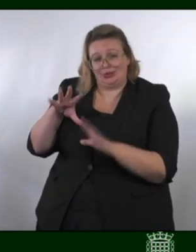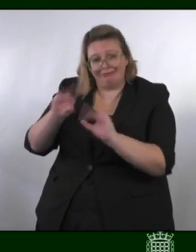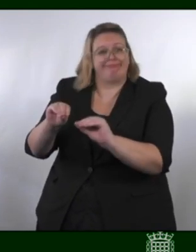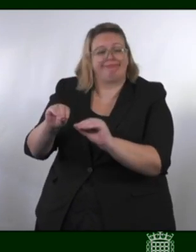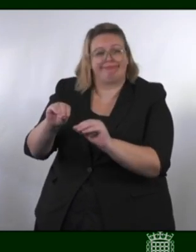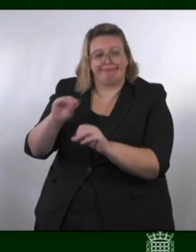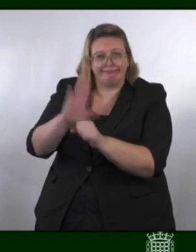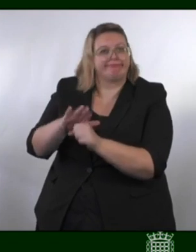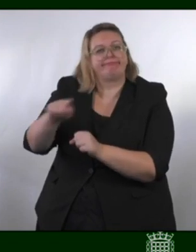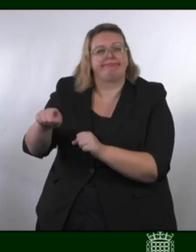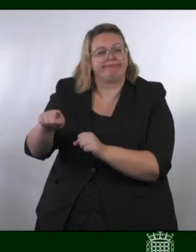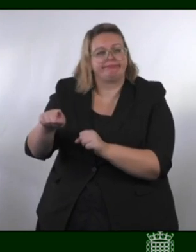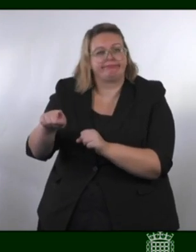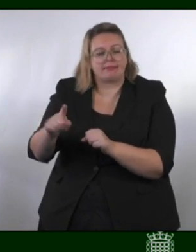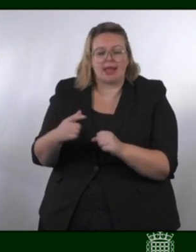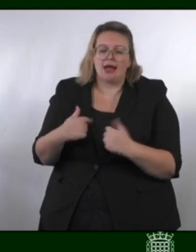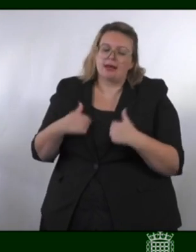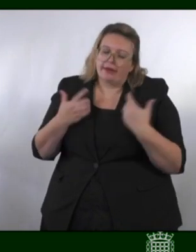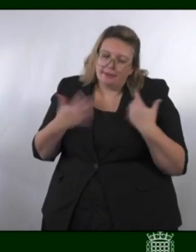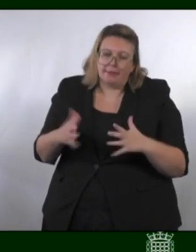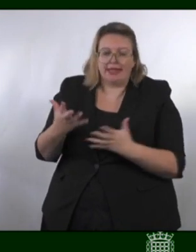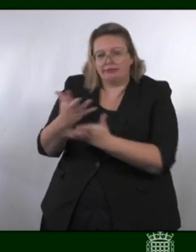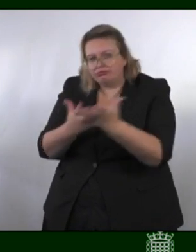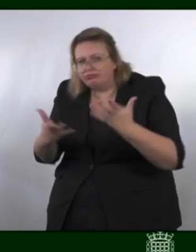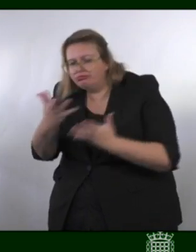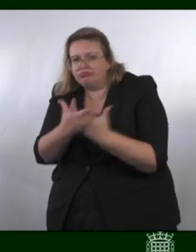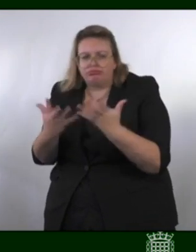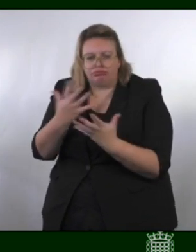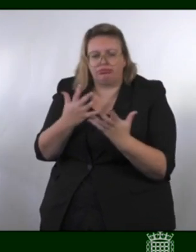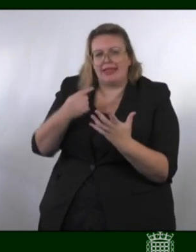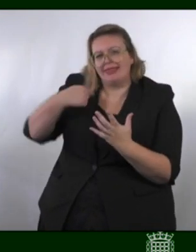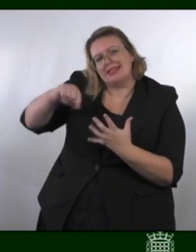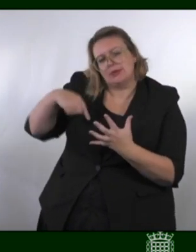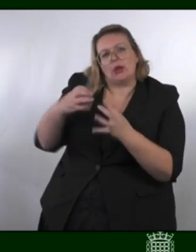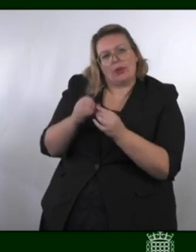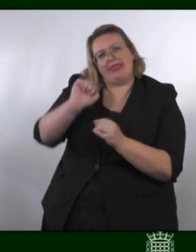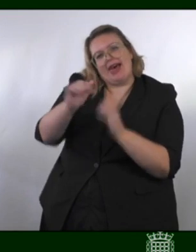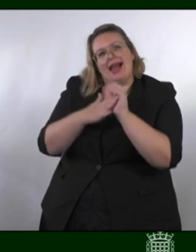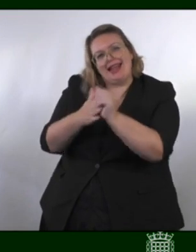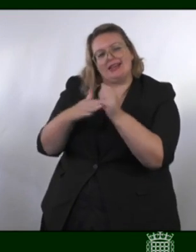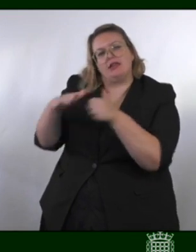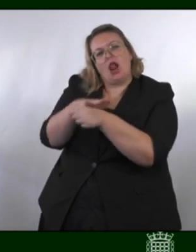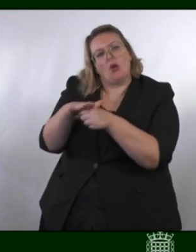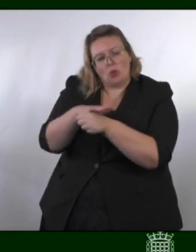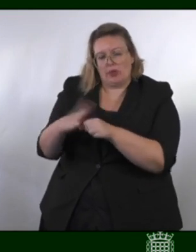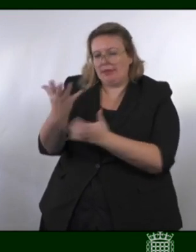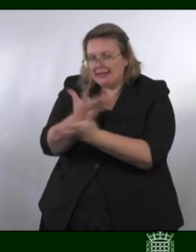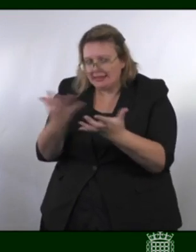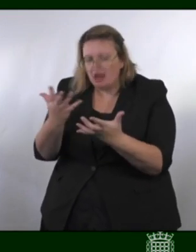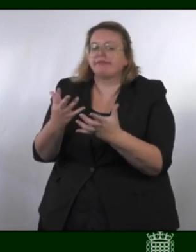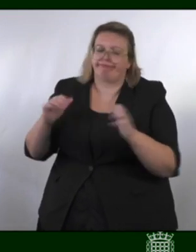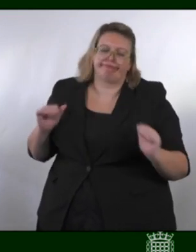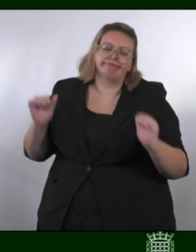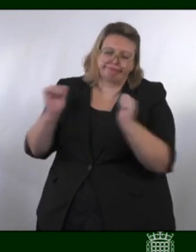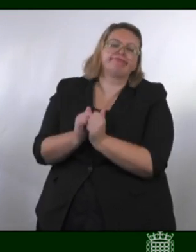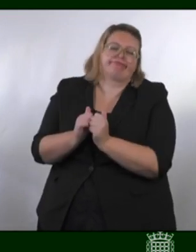I am pleased to inform the House that following discussions this week, the Government has reached an agreement with South Yorkshire on a